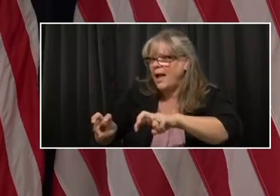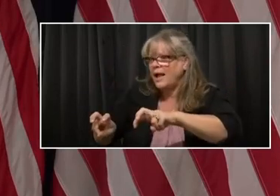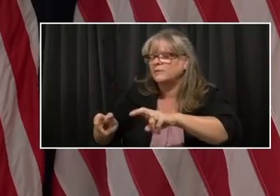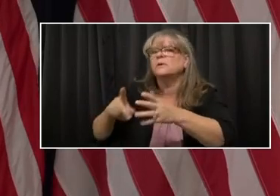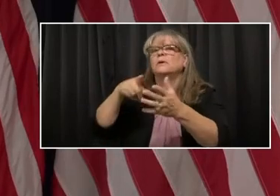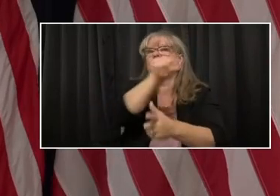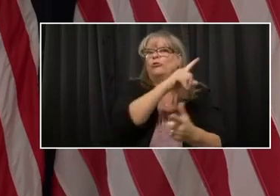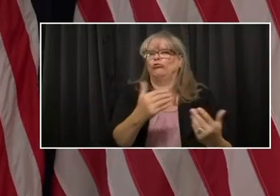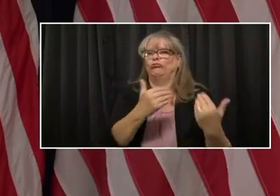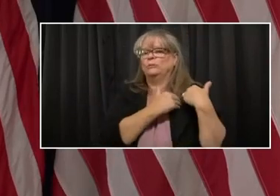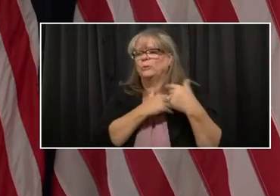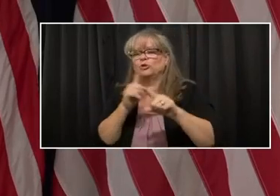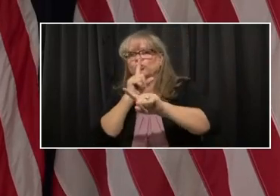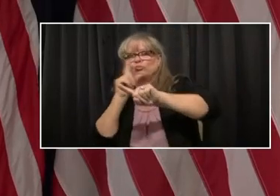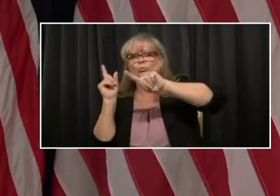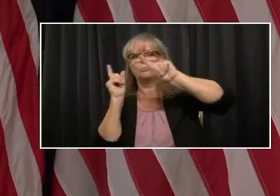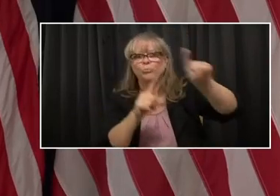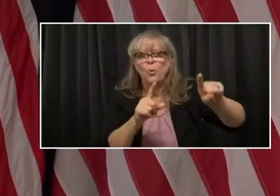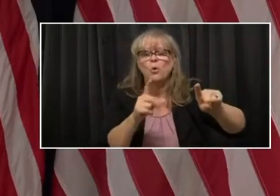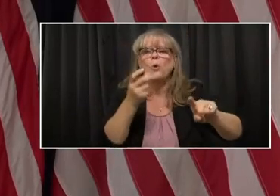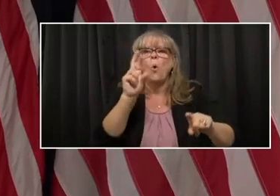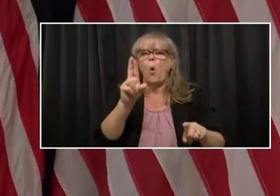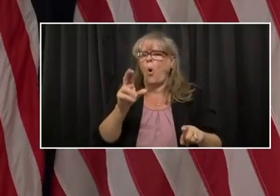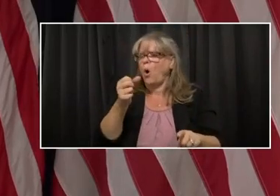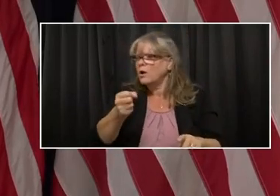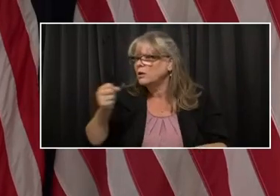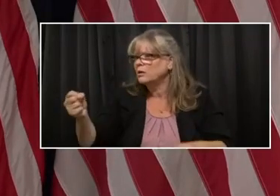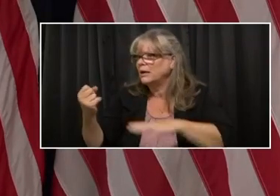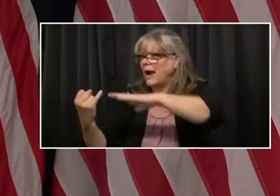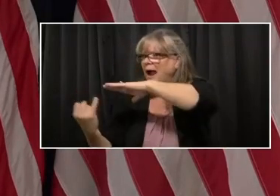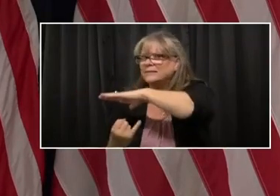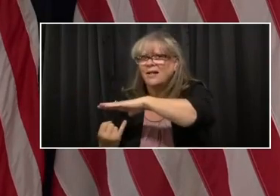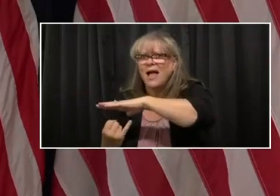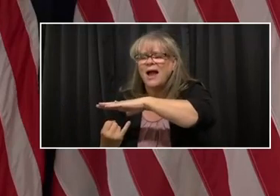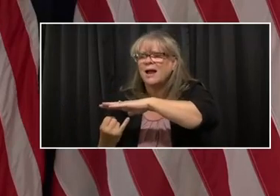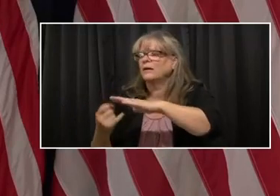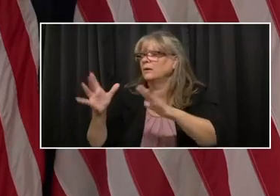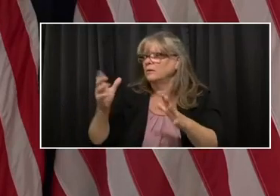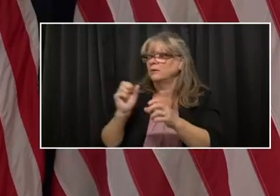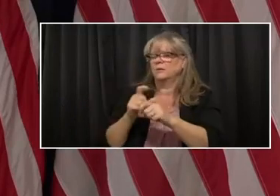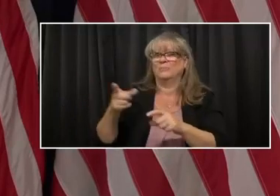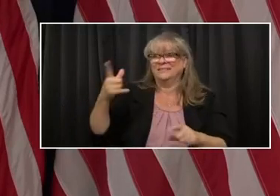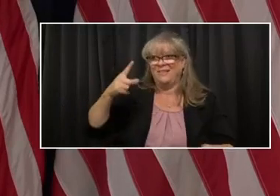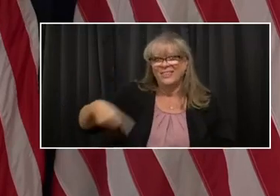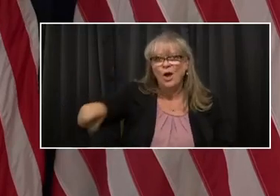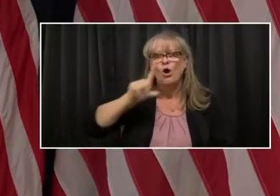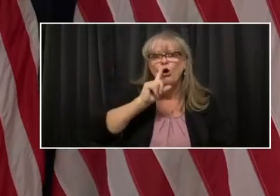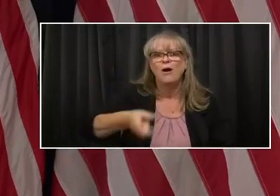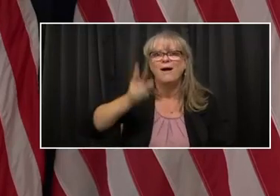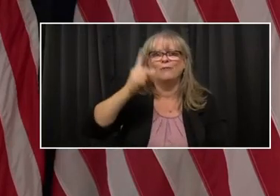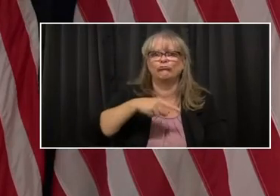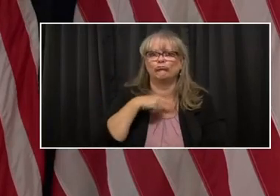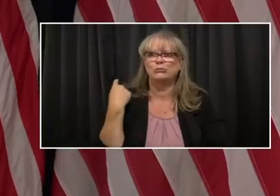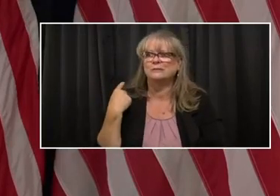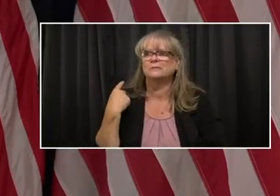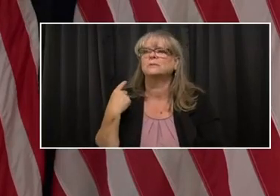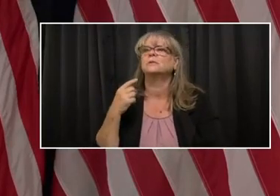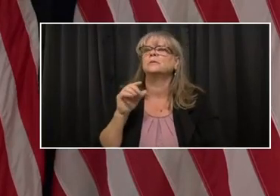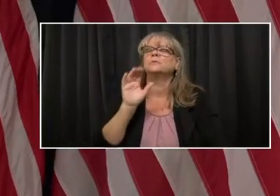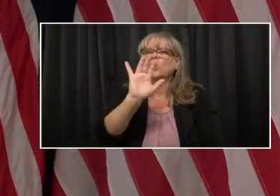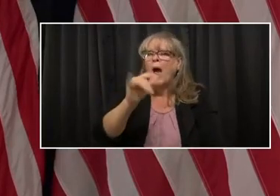work, a single-parent household that works, and if a kid's not in school, it might mean they're in a daycare center with one group of kids 3 days a week, with